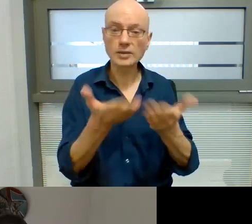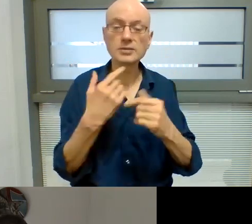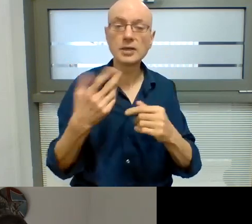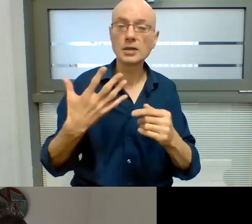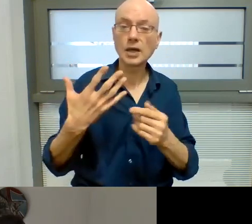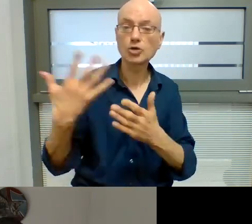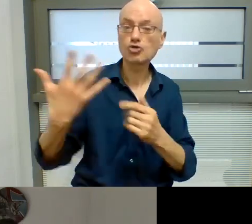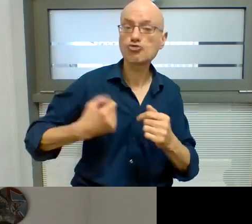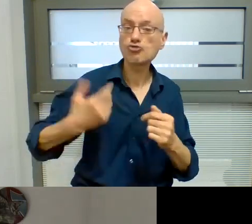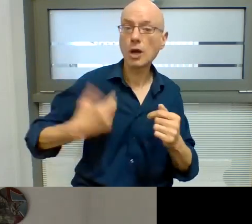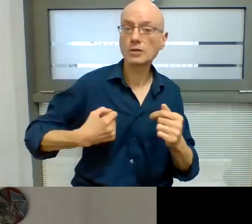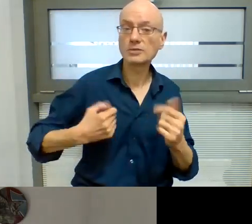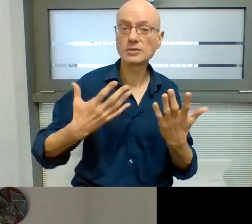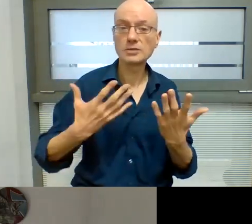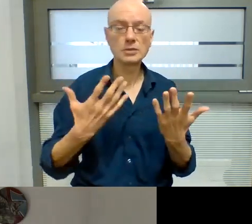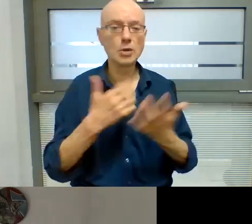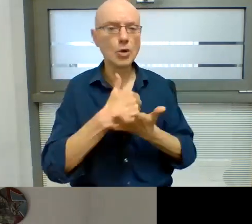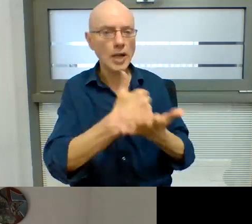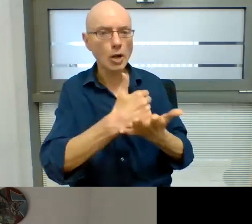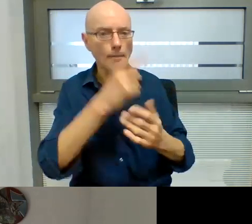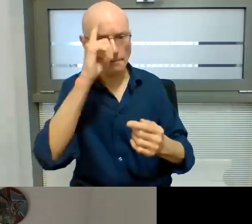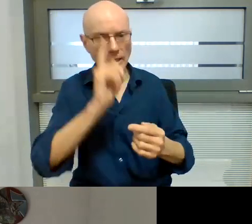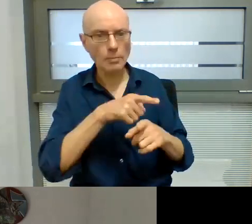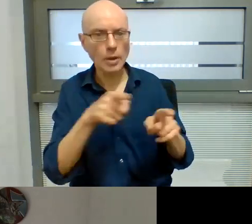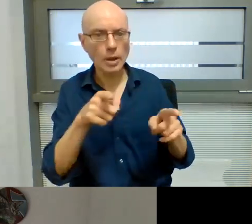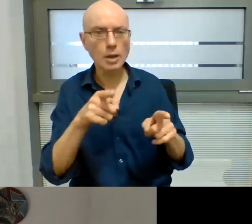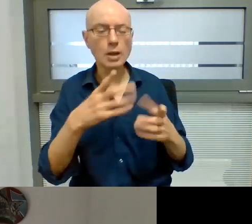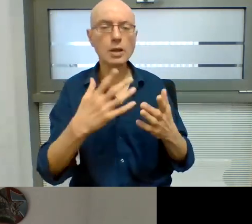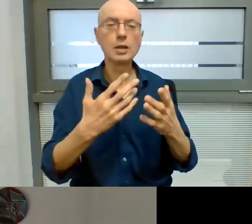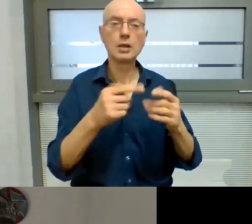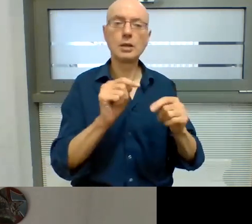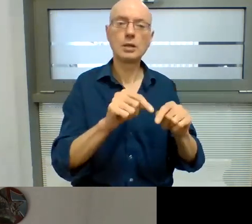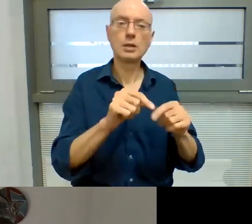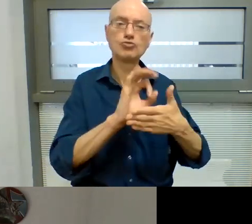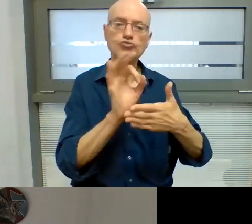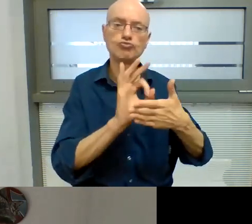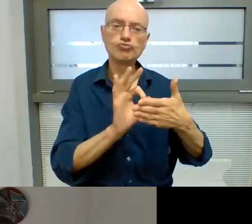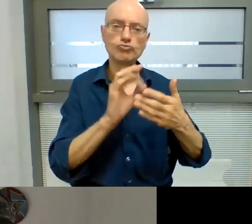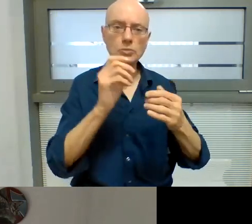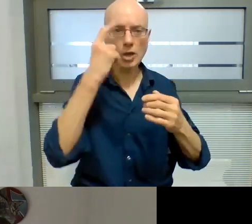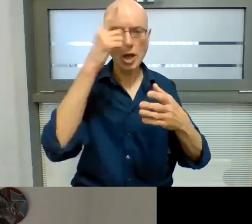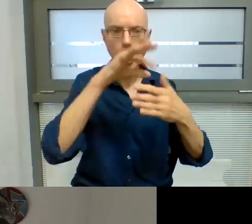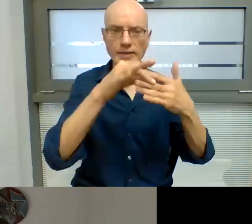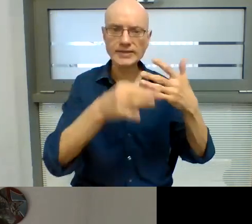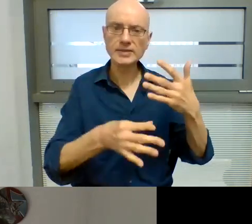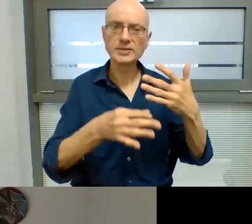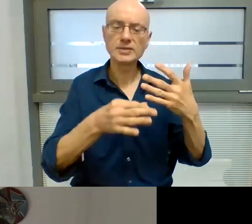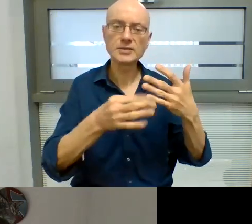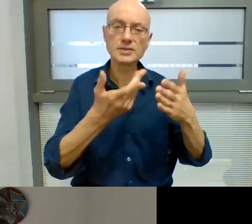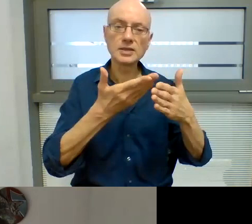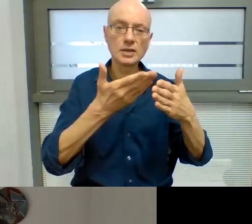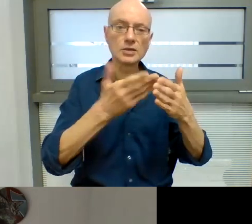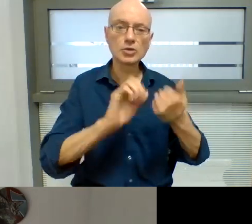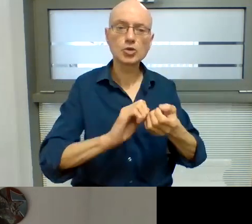you know, looking at people, supporting people to devise their ideas into projects, ideas